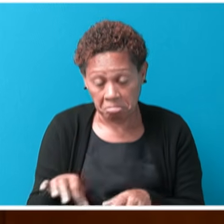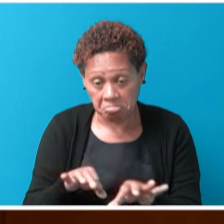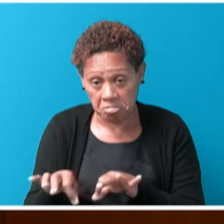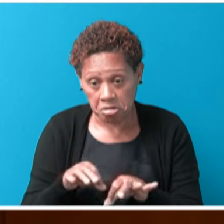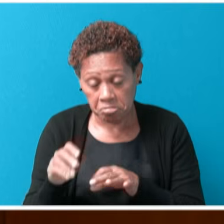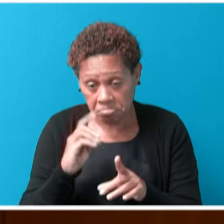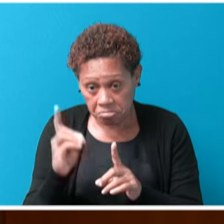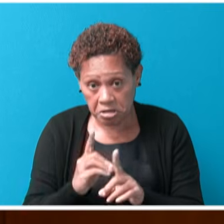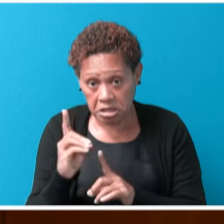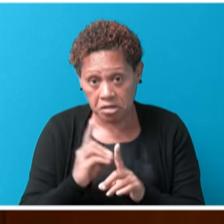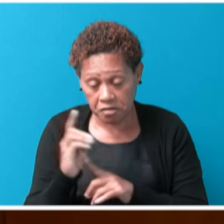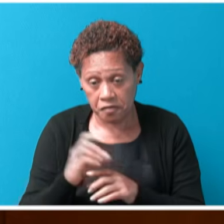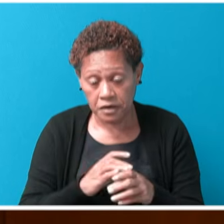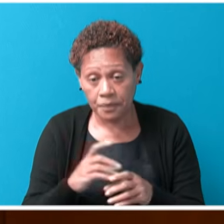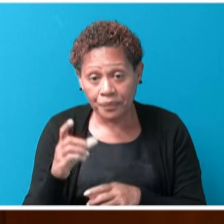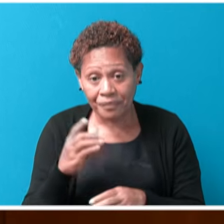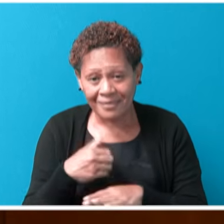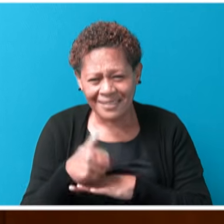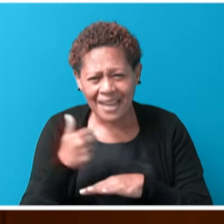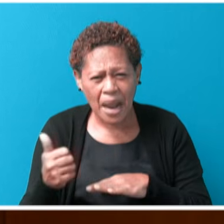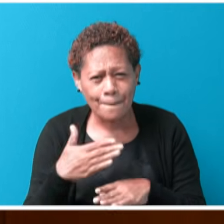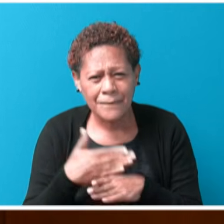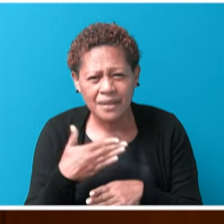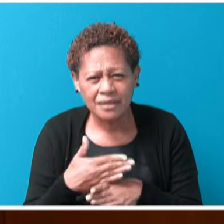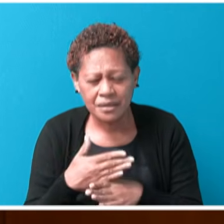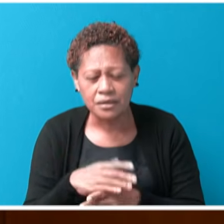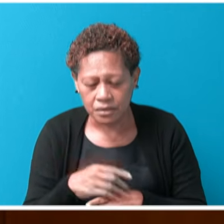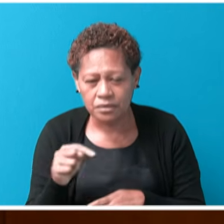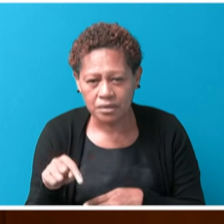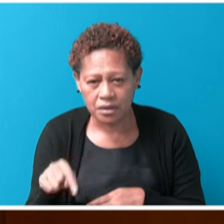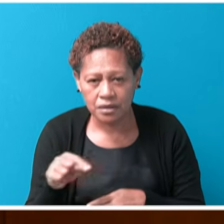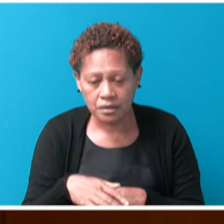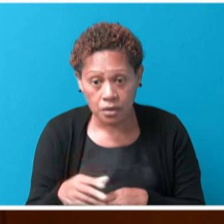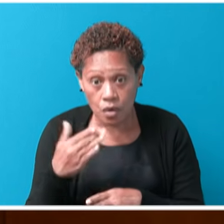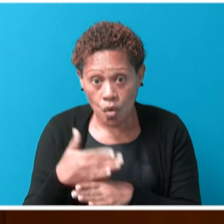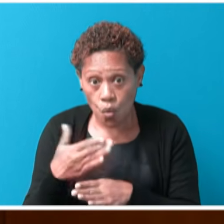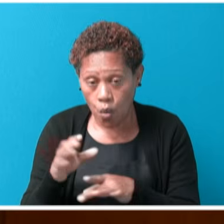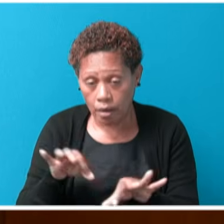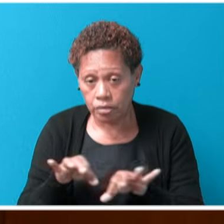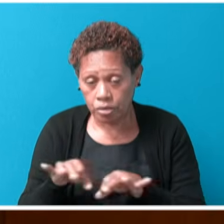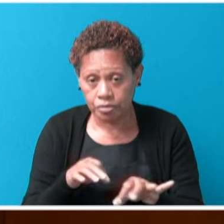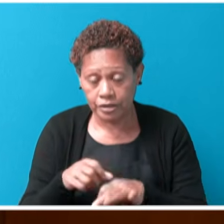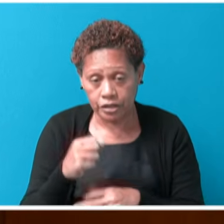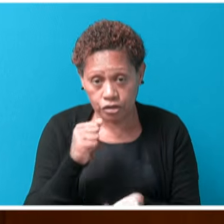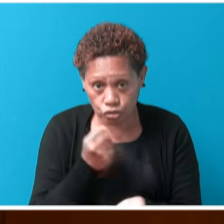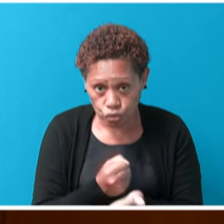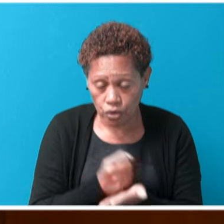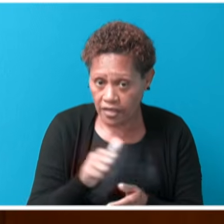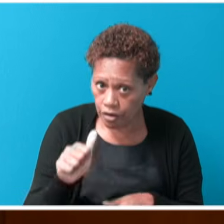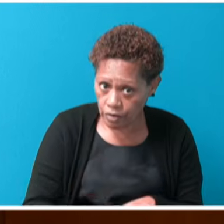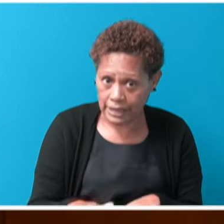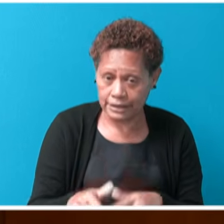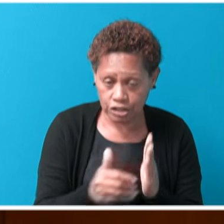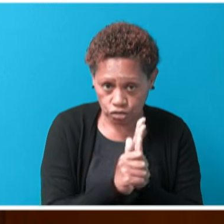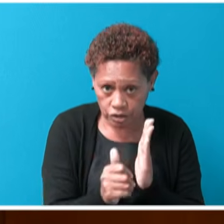for the civil service as a whole. These workforce plans will ensure the right skills